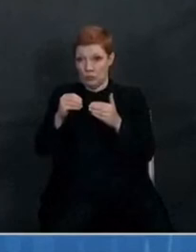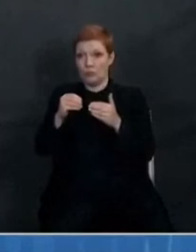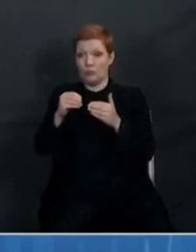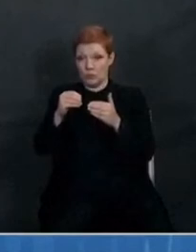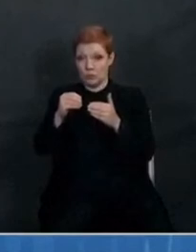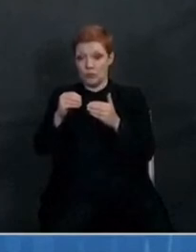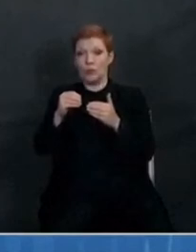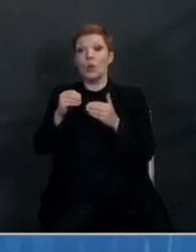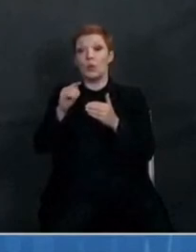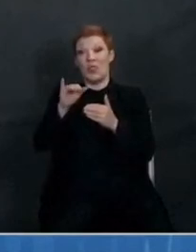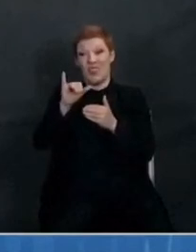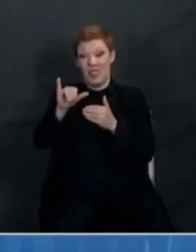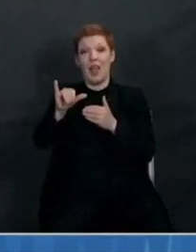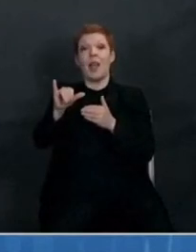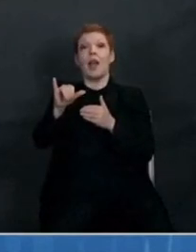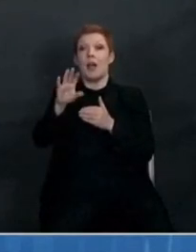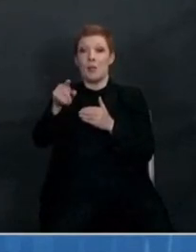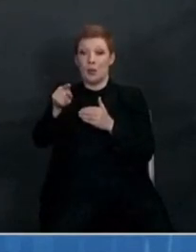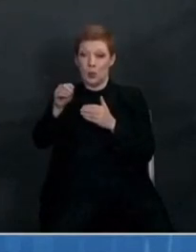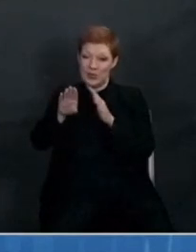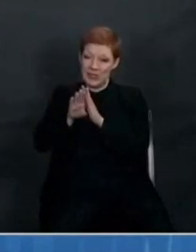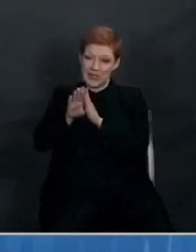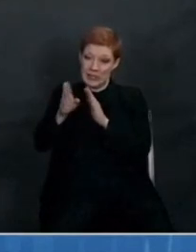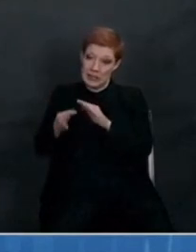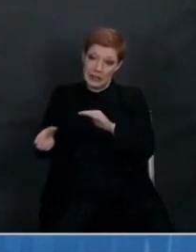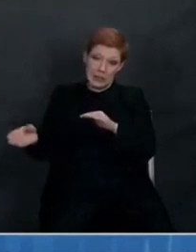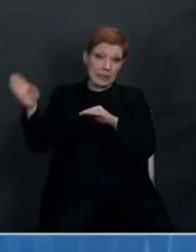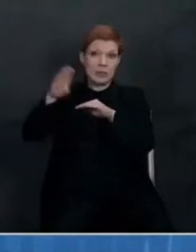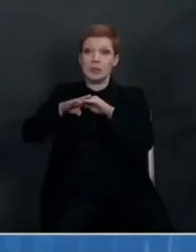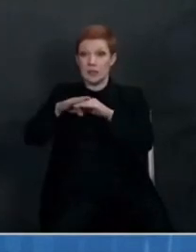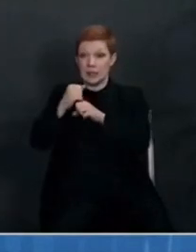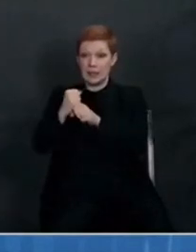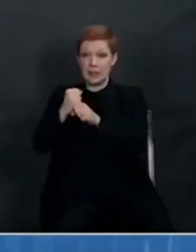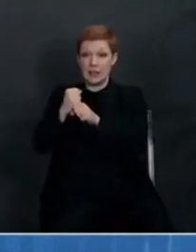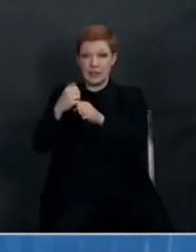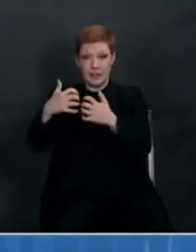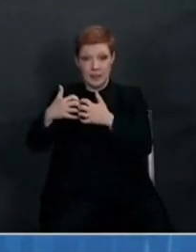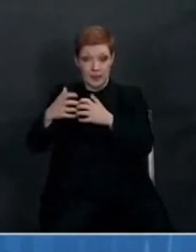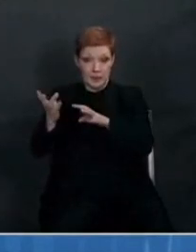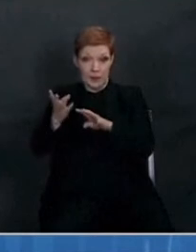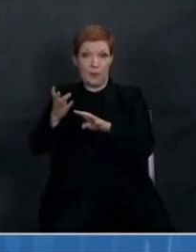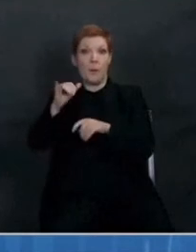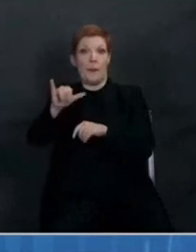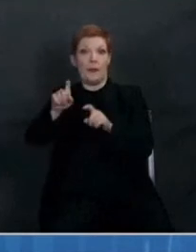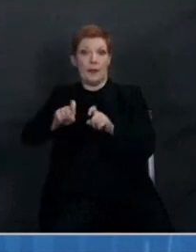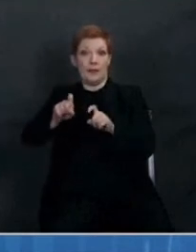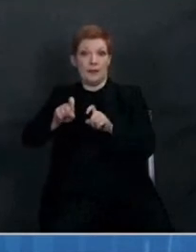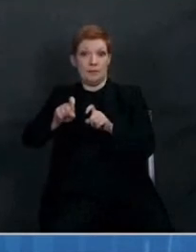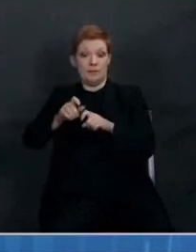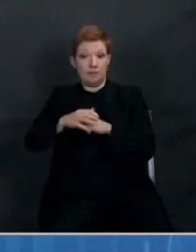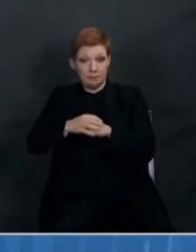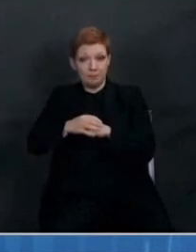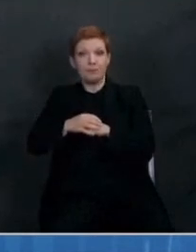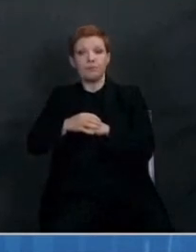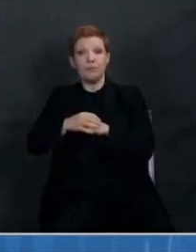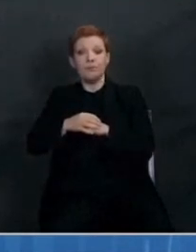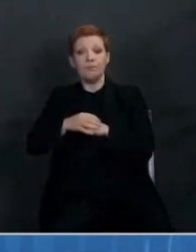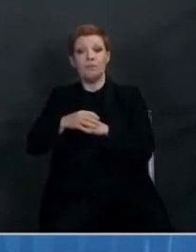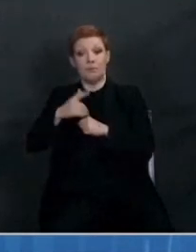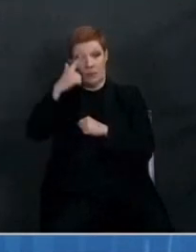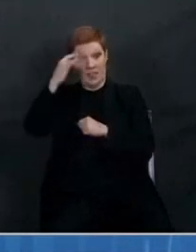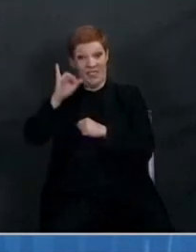in order to scale the manufacturing base and capacity of this easy-to-use test. Thanks to this contract, they'll be able to scale